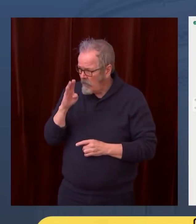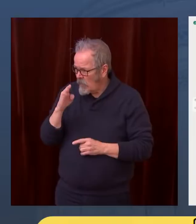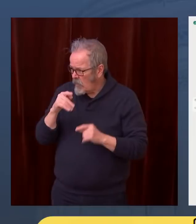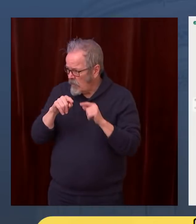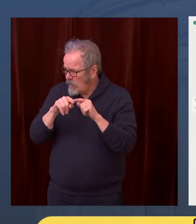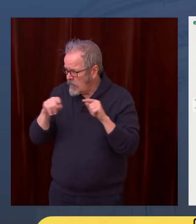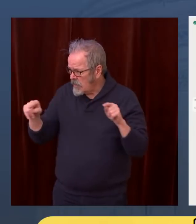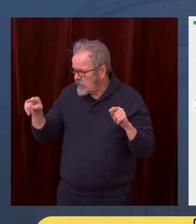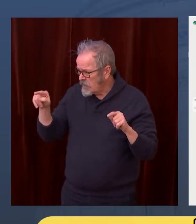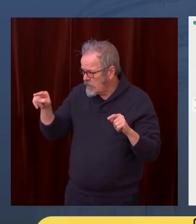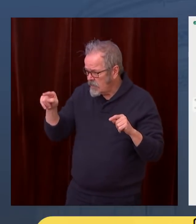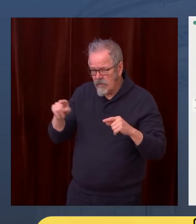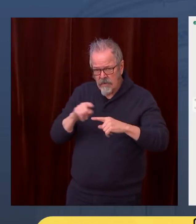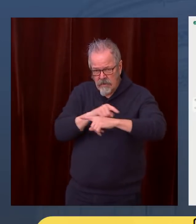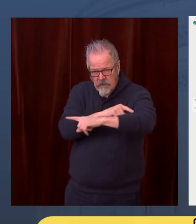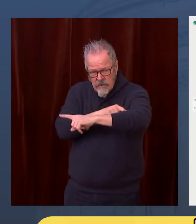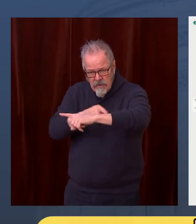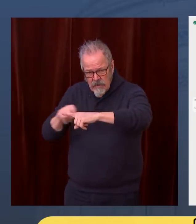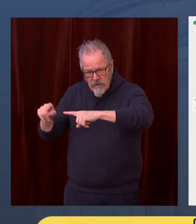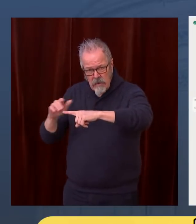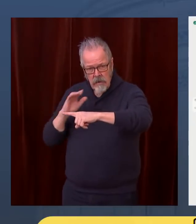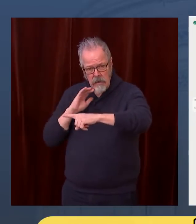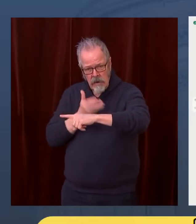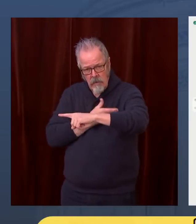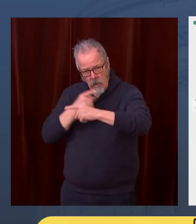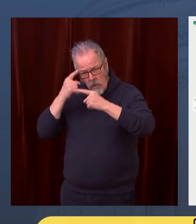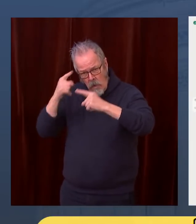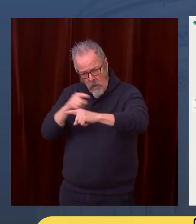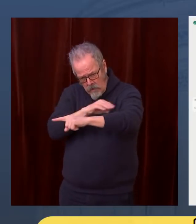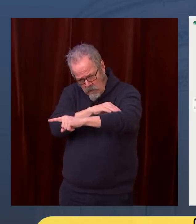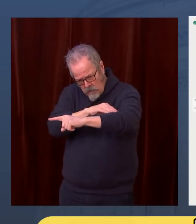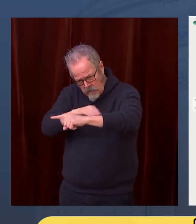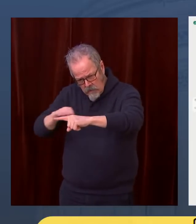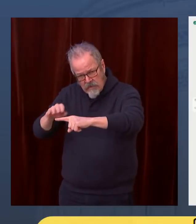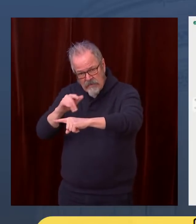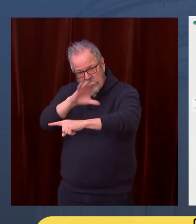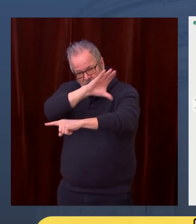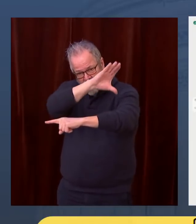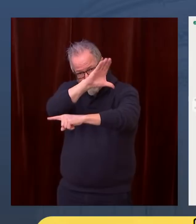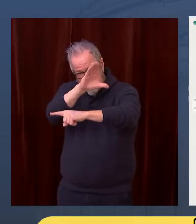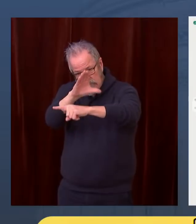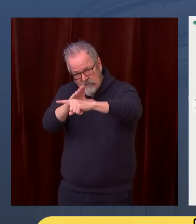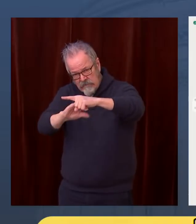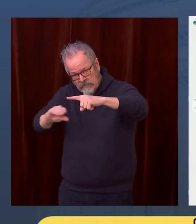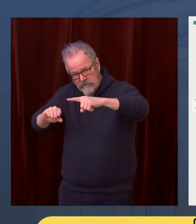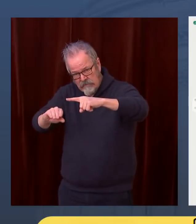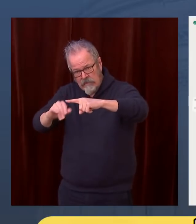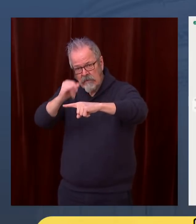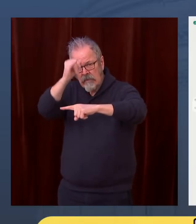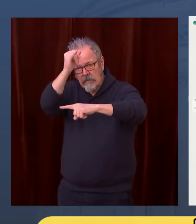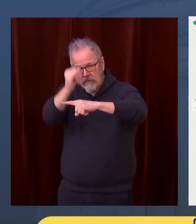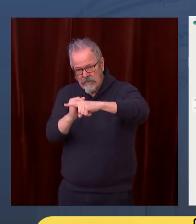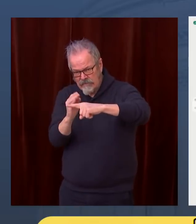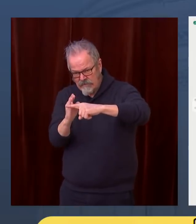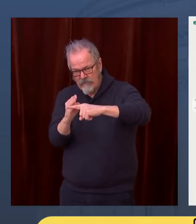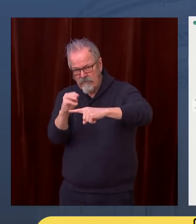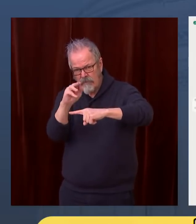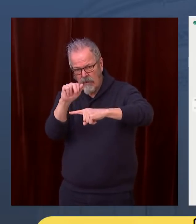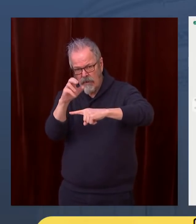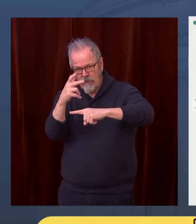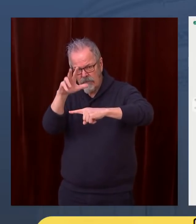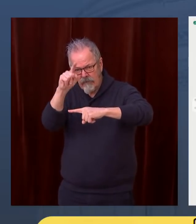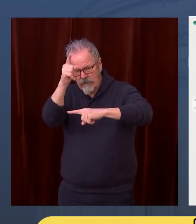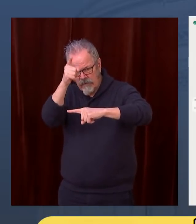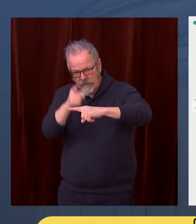what the goal is. So then the question is, how fast can we get to that goal? I'd like to say it's today. If it was today, we could lift